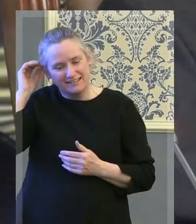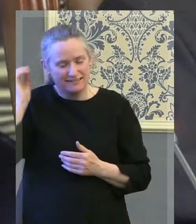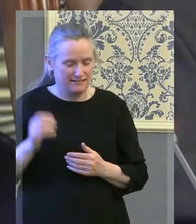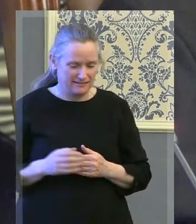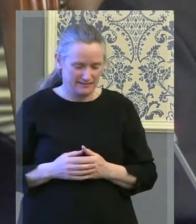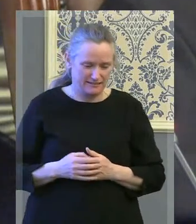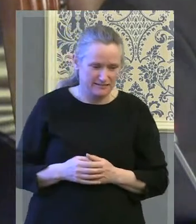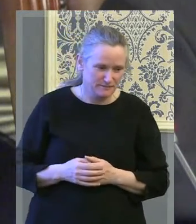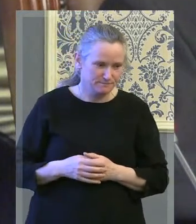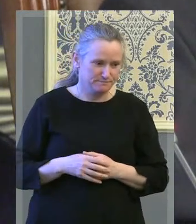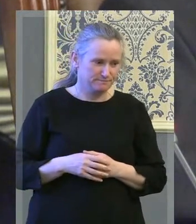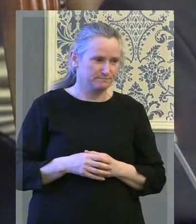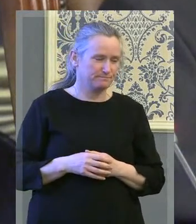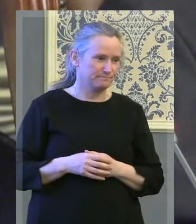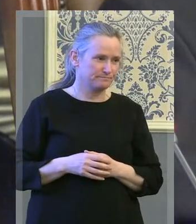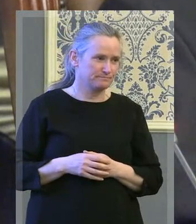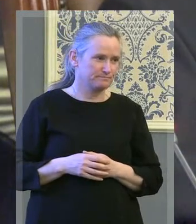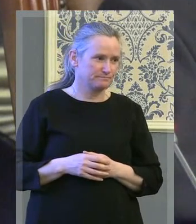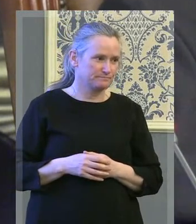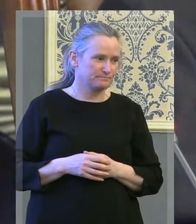Looking at